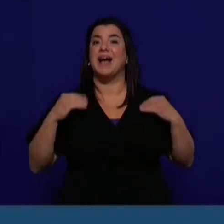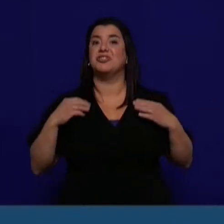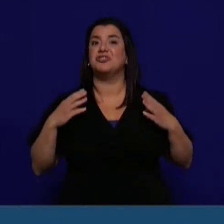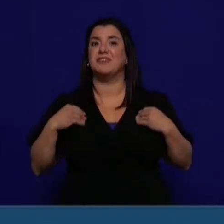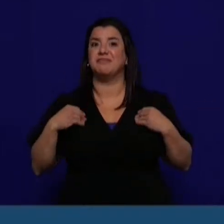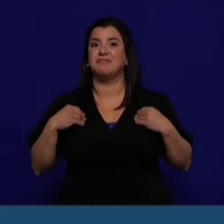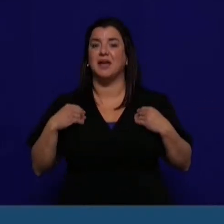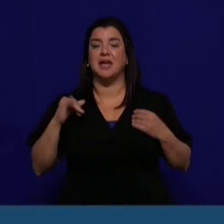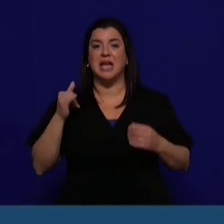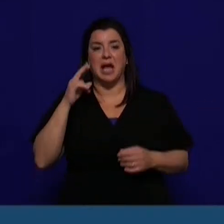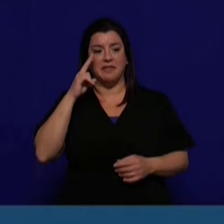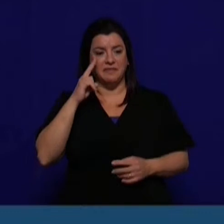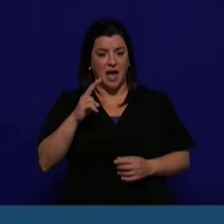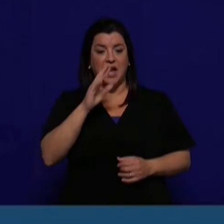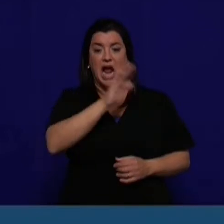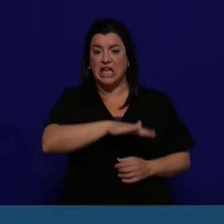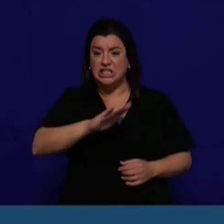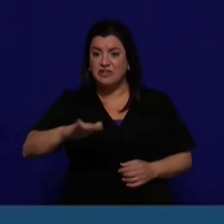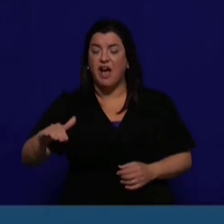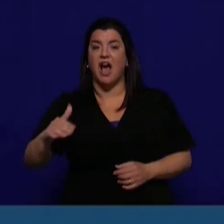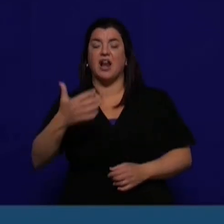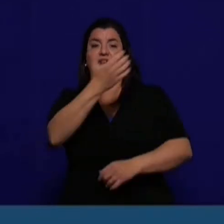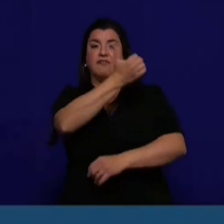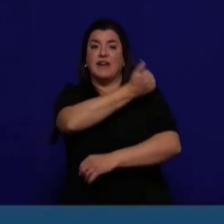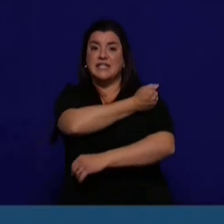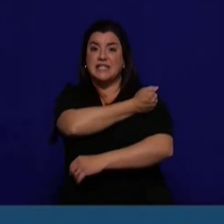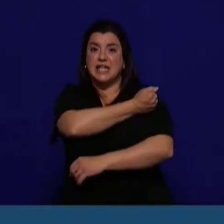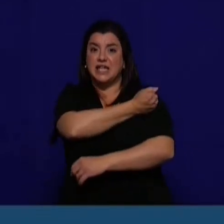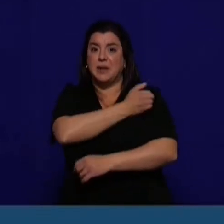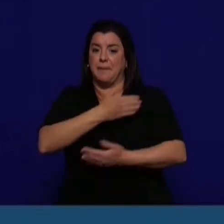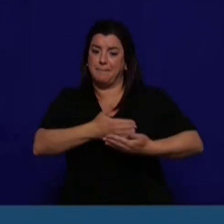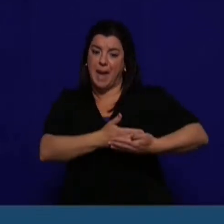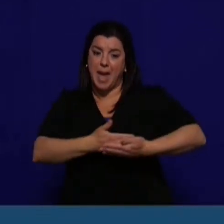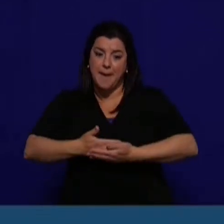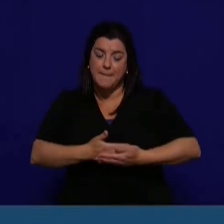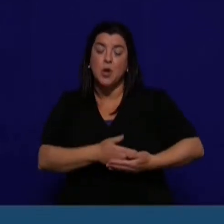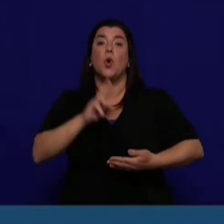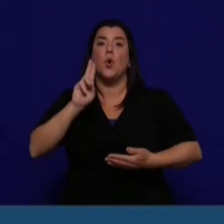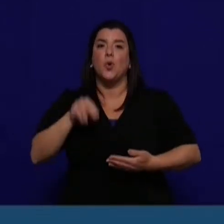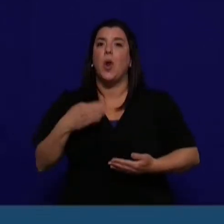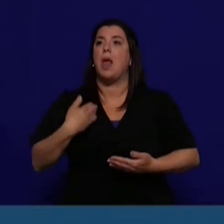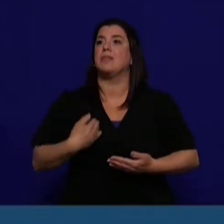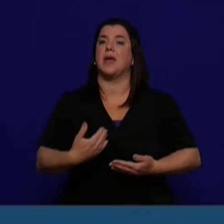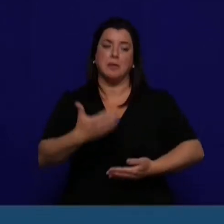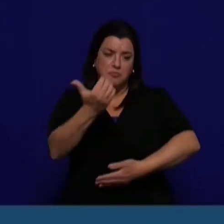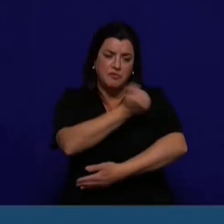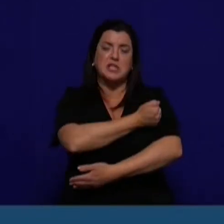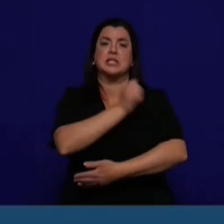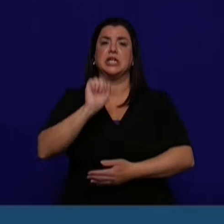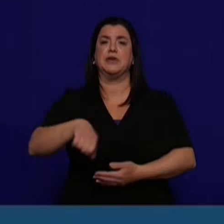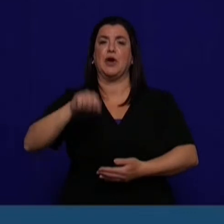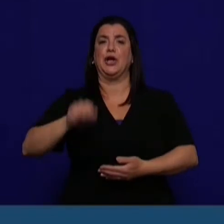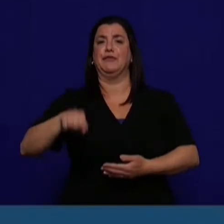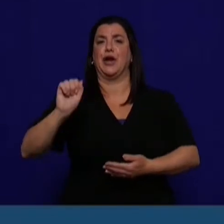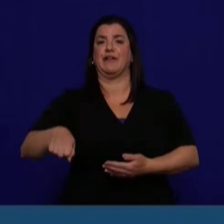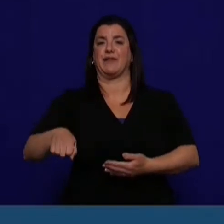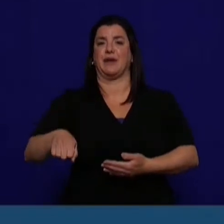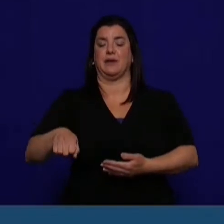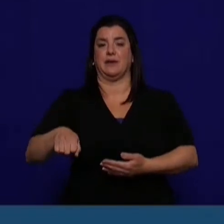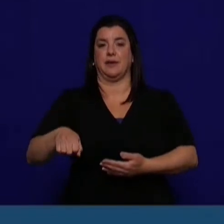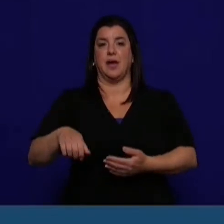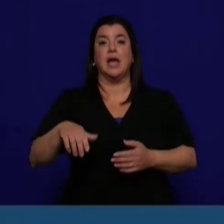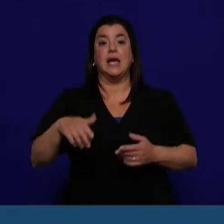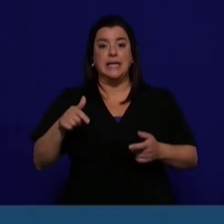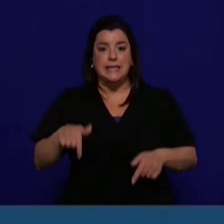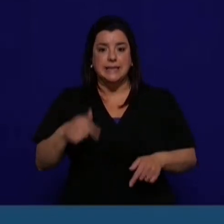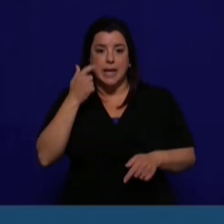fit-tfal tagħna, kanna wieħed minn dawk l-iktar pajjiżi fejn it-tfal tagħna kellhom percentage coverage rate tajjeb. U anke qegħdin naraw l-istess fejn